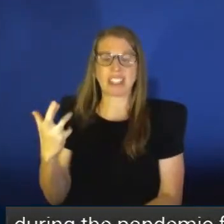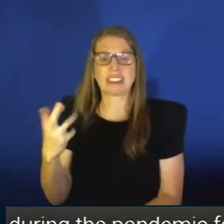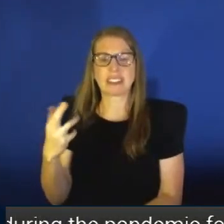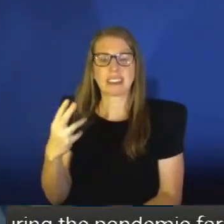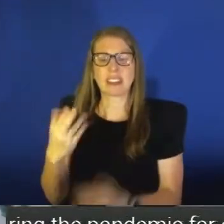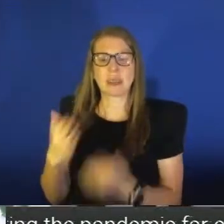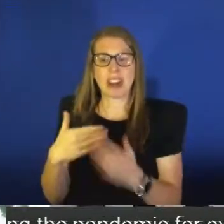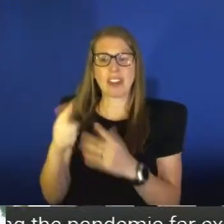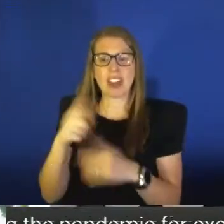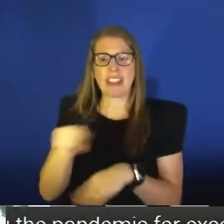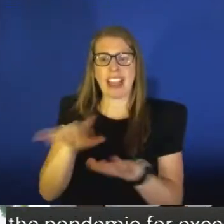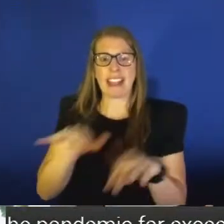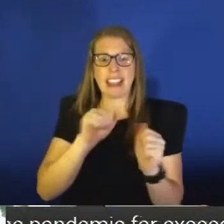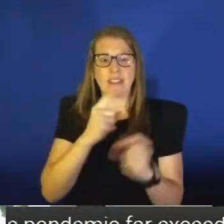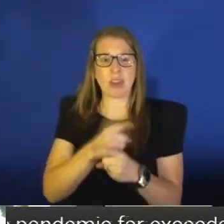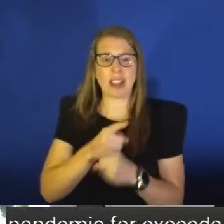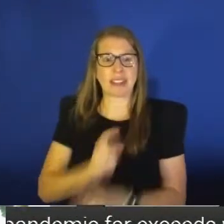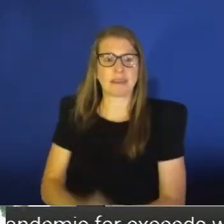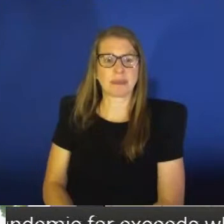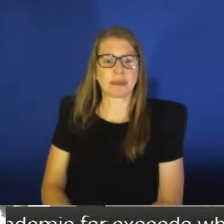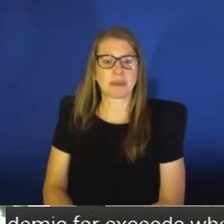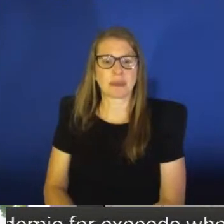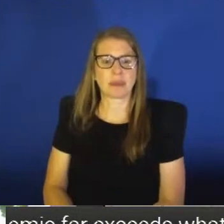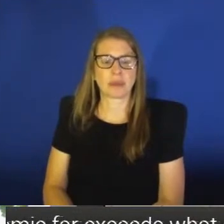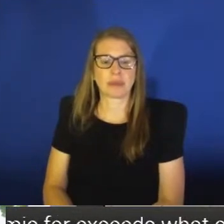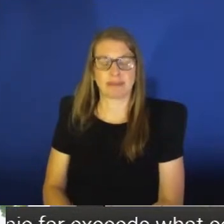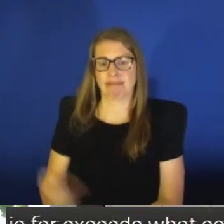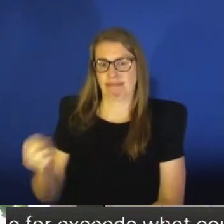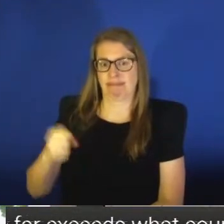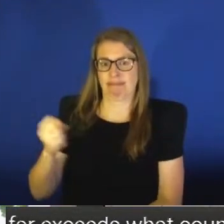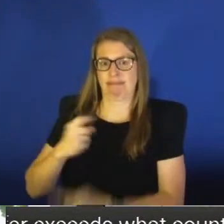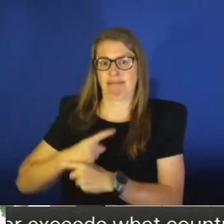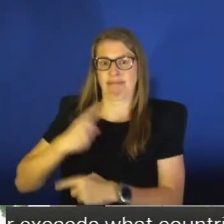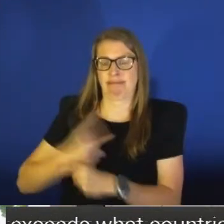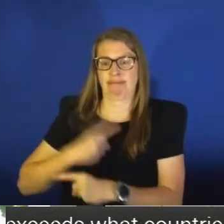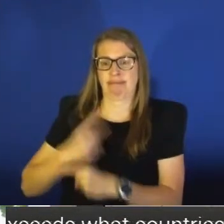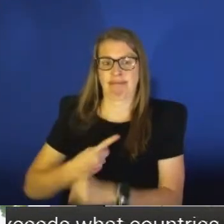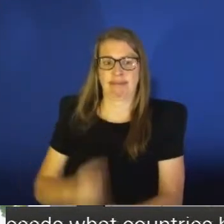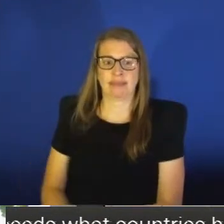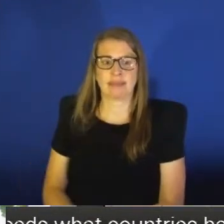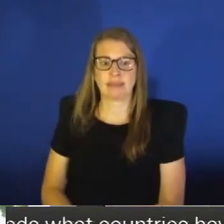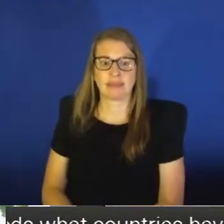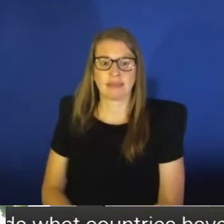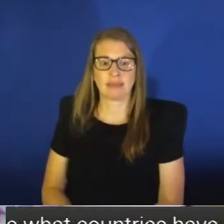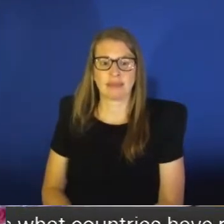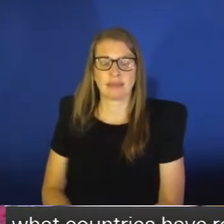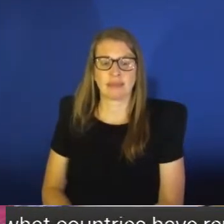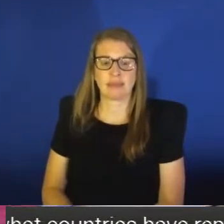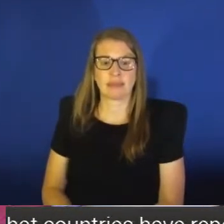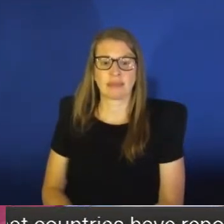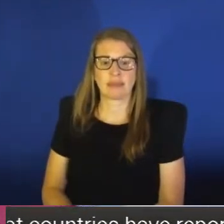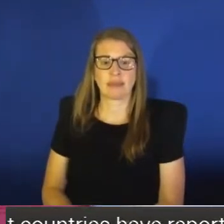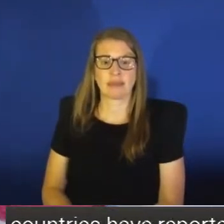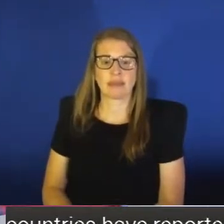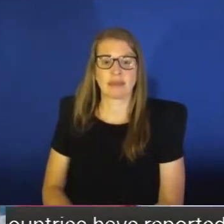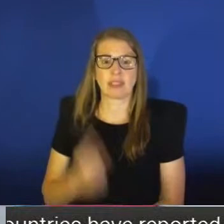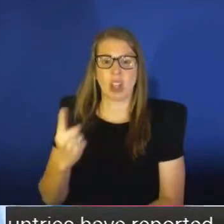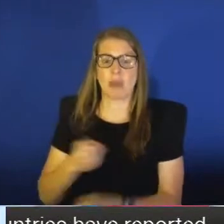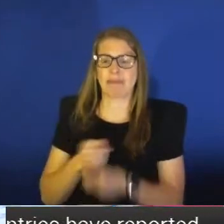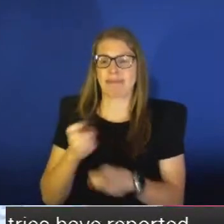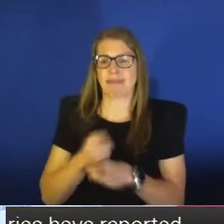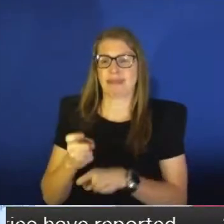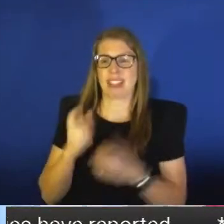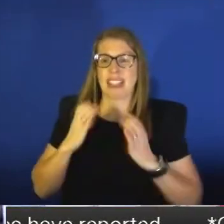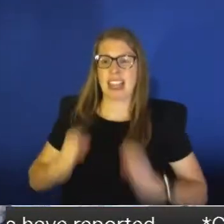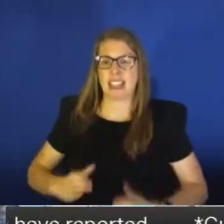right? Oh, absolutely. And I always kid some of our customers and say, we need to